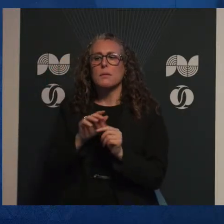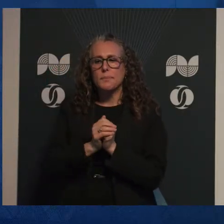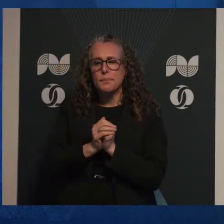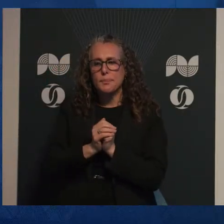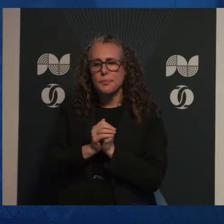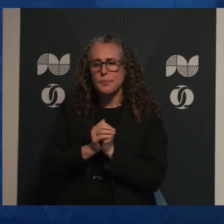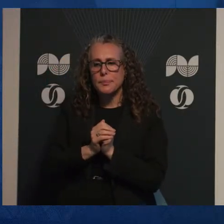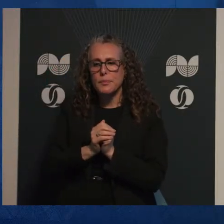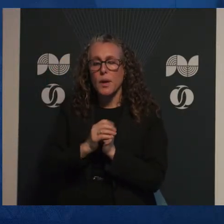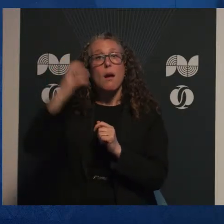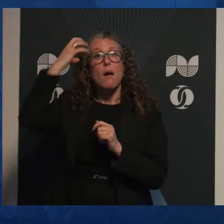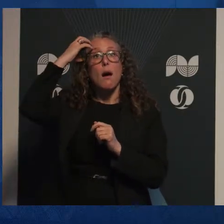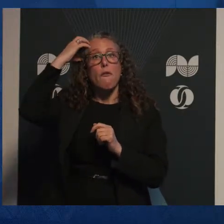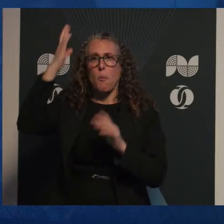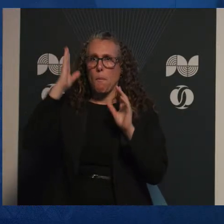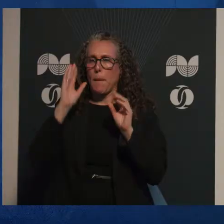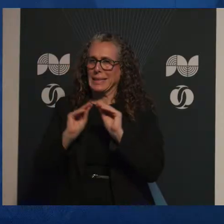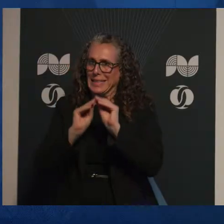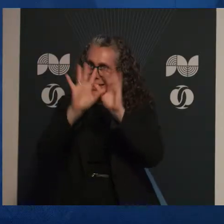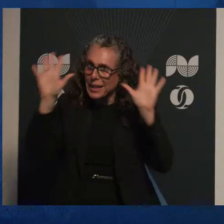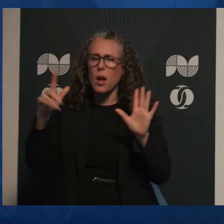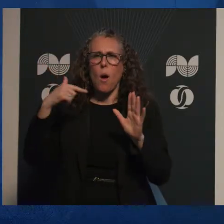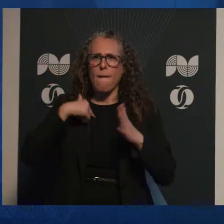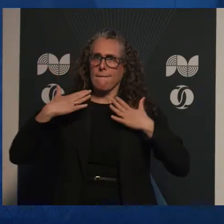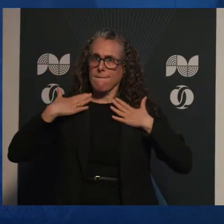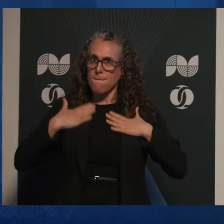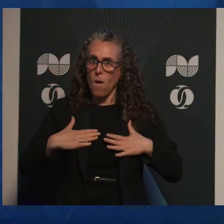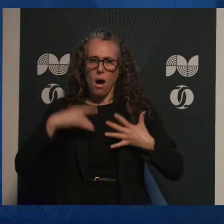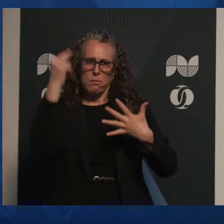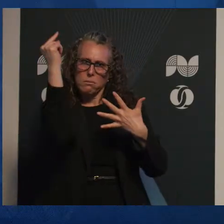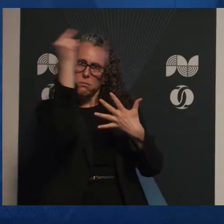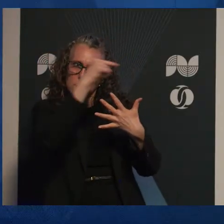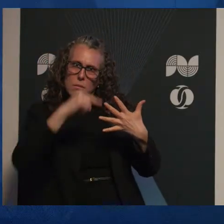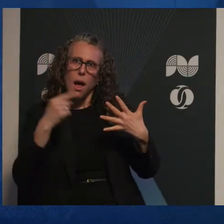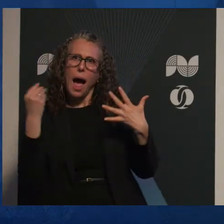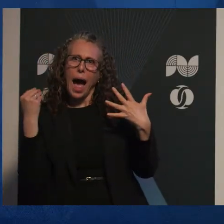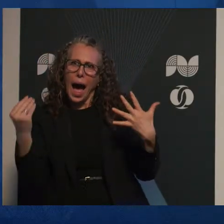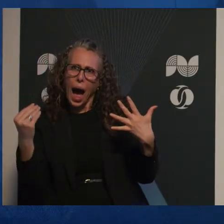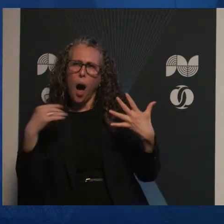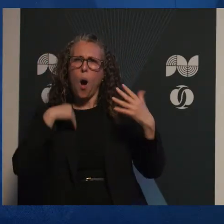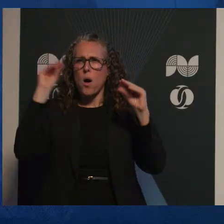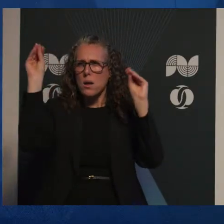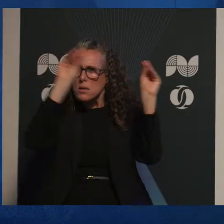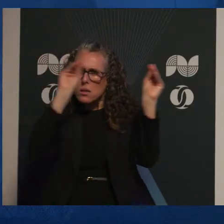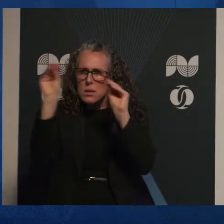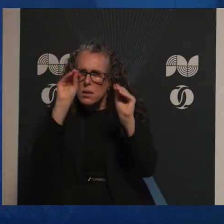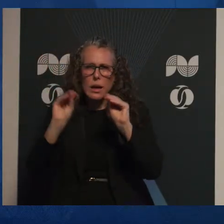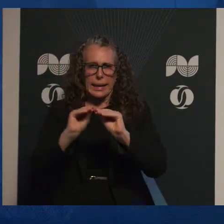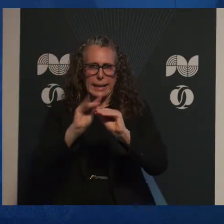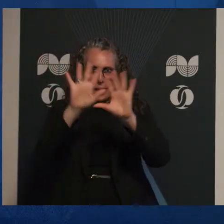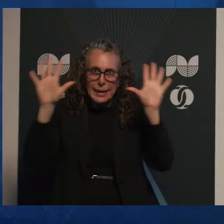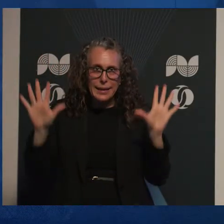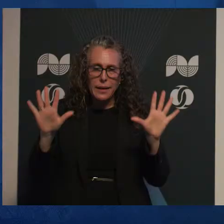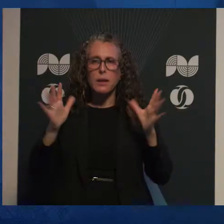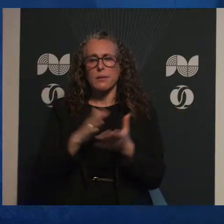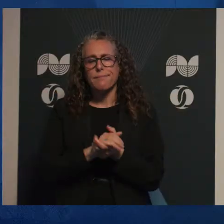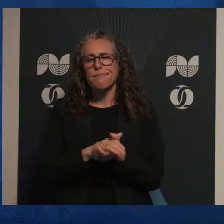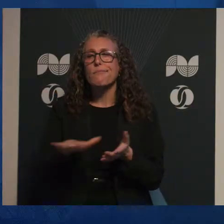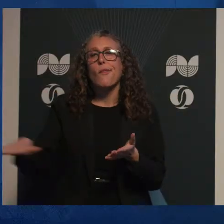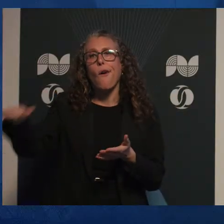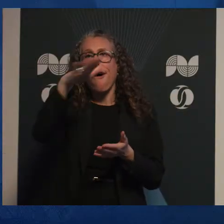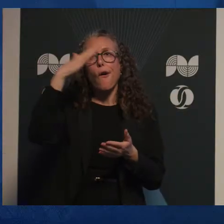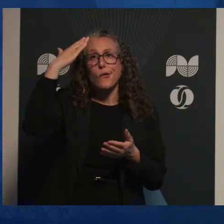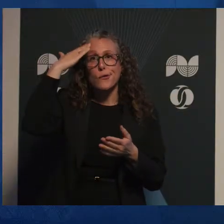They need to have very clear objectives. They need to be time limited if possible. And I think everybody understands the risks in terms of